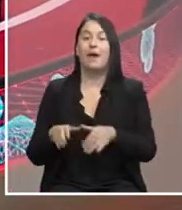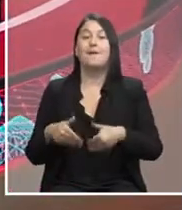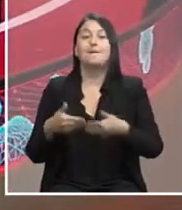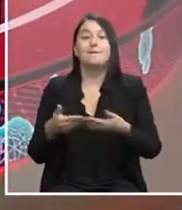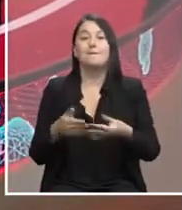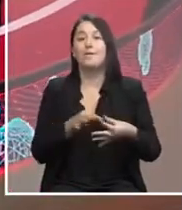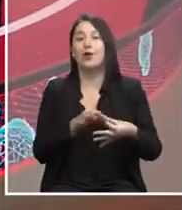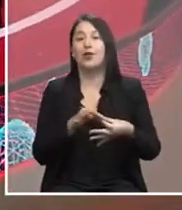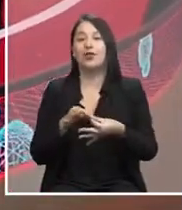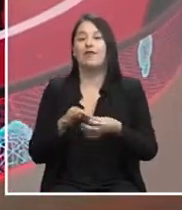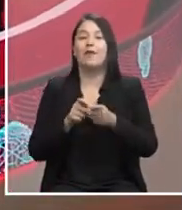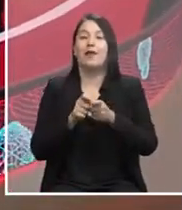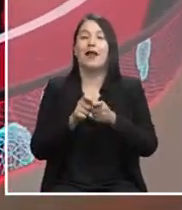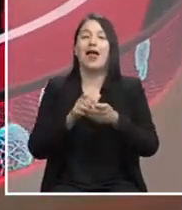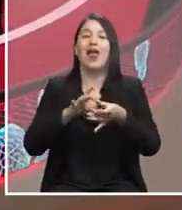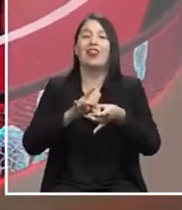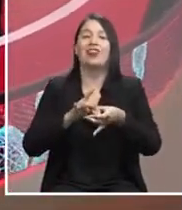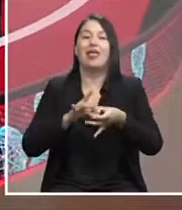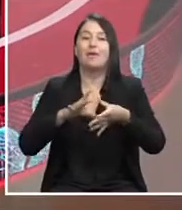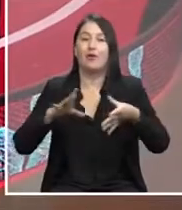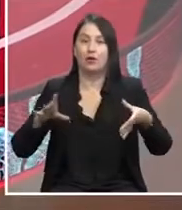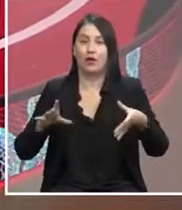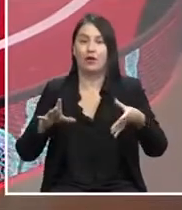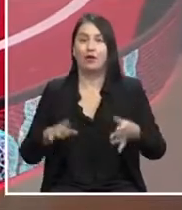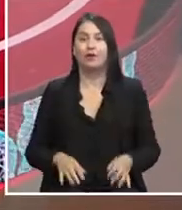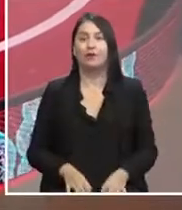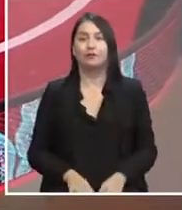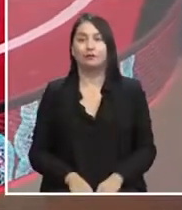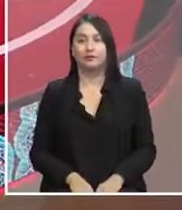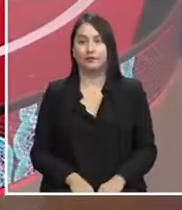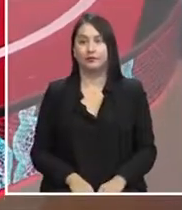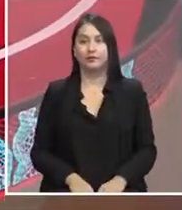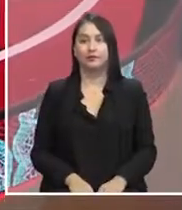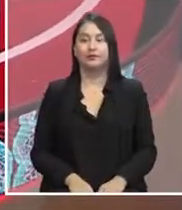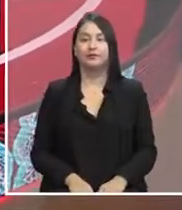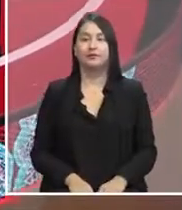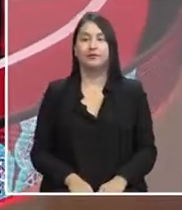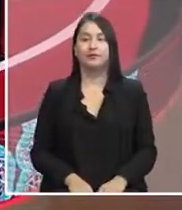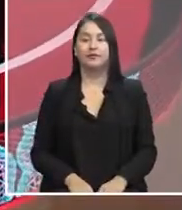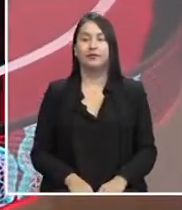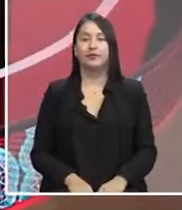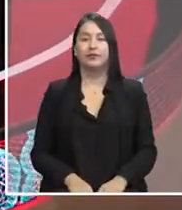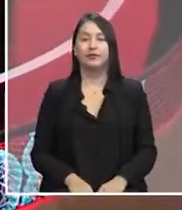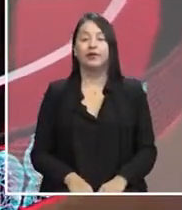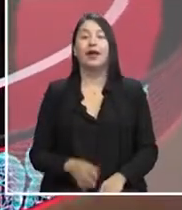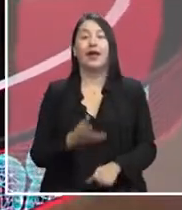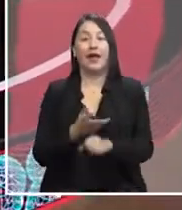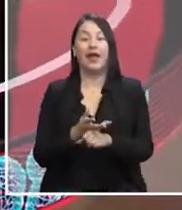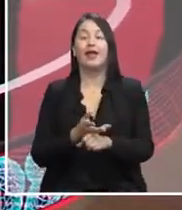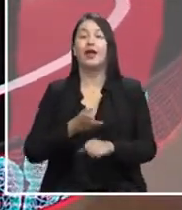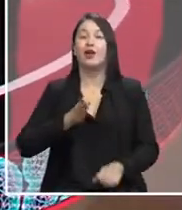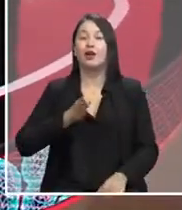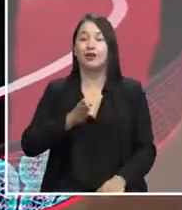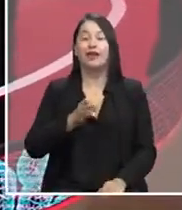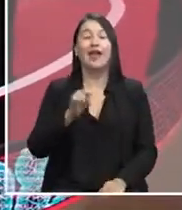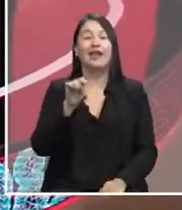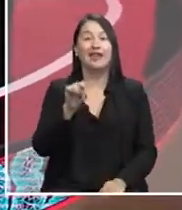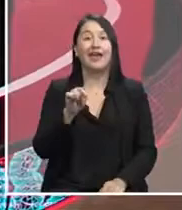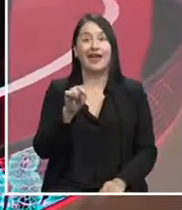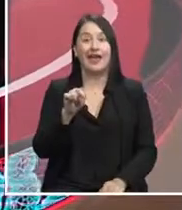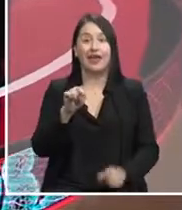taxes, democracy. This is curious, but you have to keep that in mind. Let's go further, my second